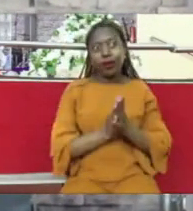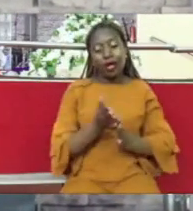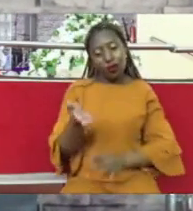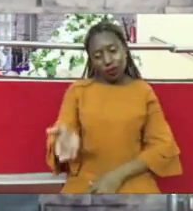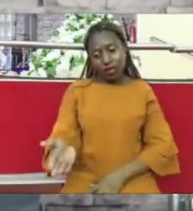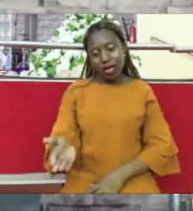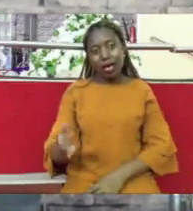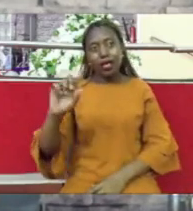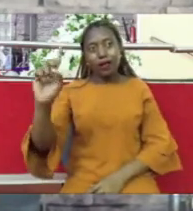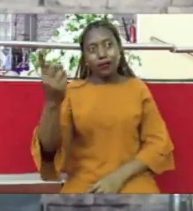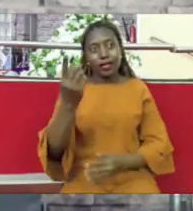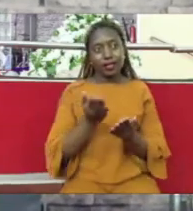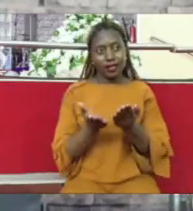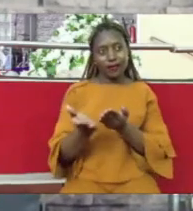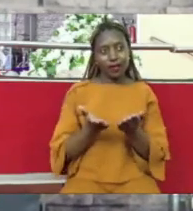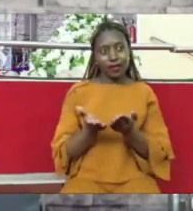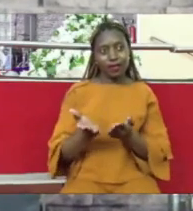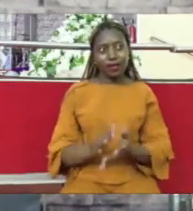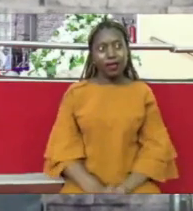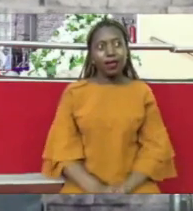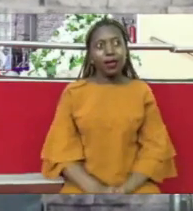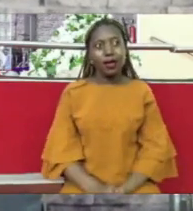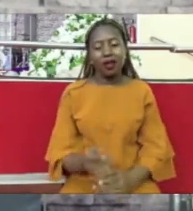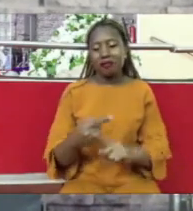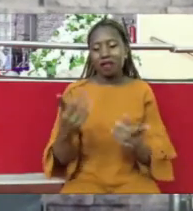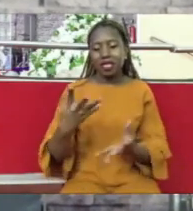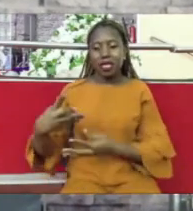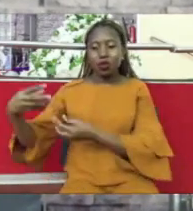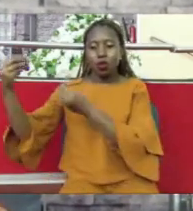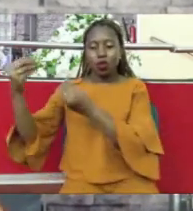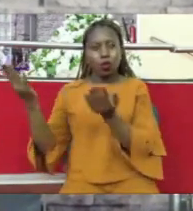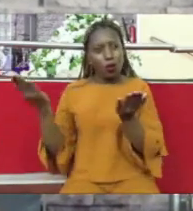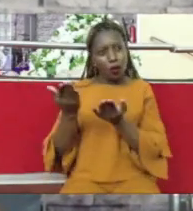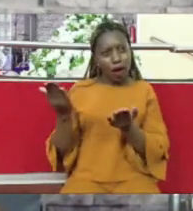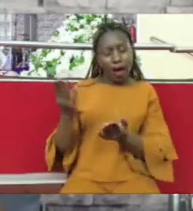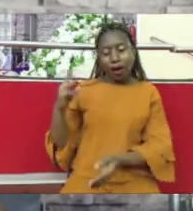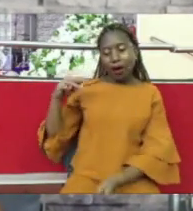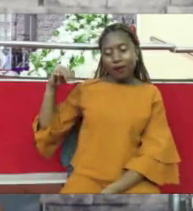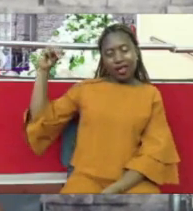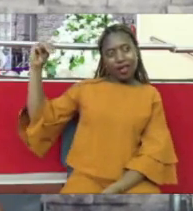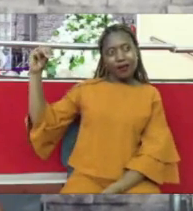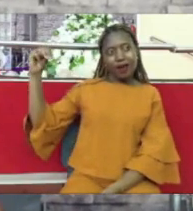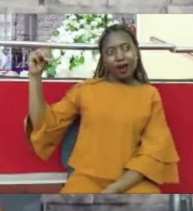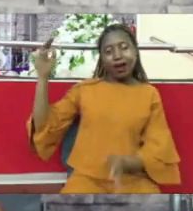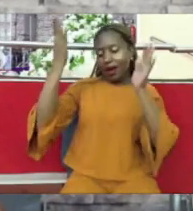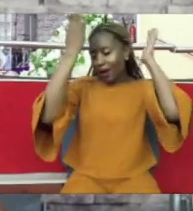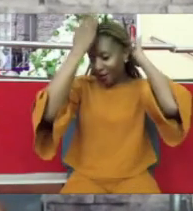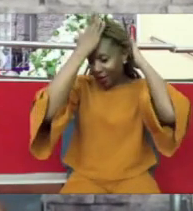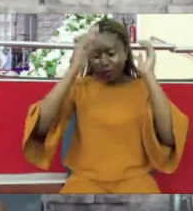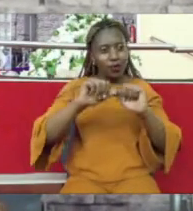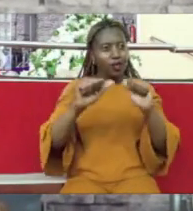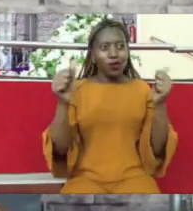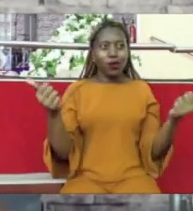Alikuwa hapa kwenye ibada ya kwanza. And he has gone up to Shiloh. Na ameenda Shiloh. He is well. Ako salamu.